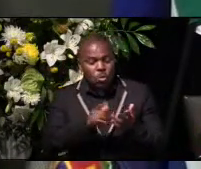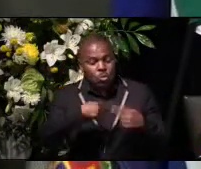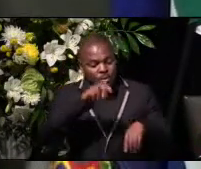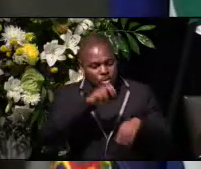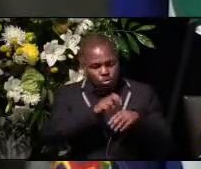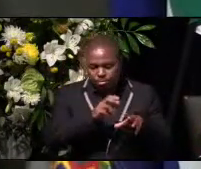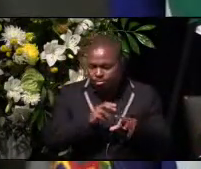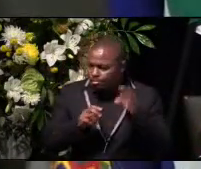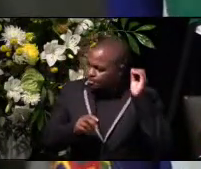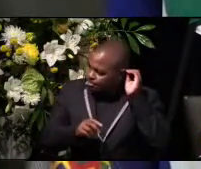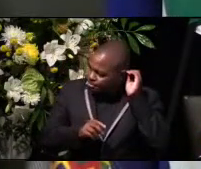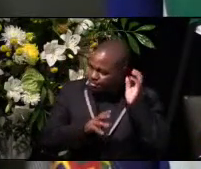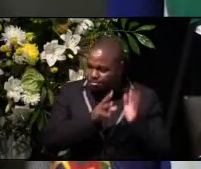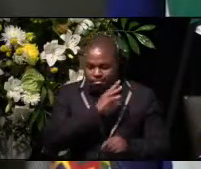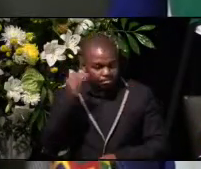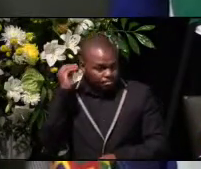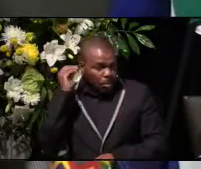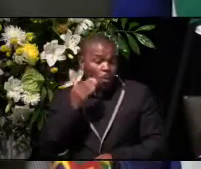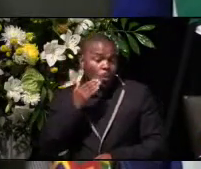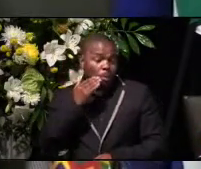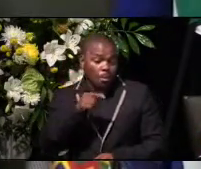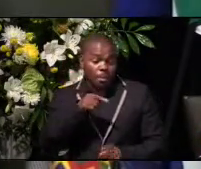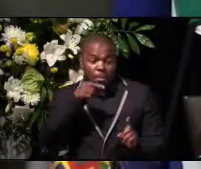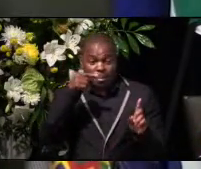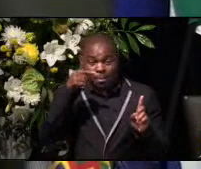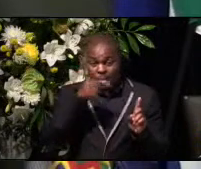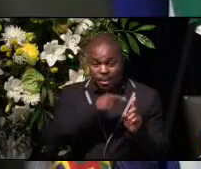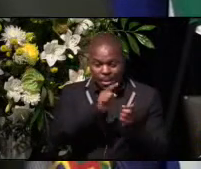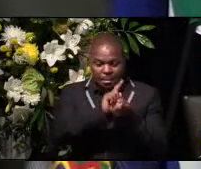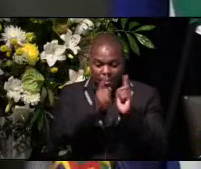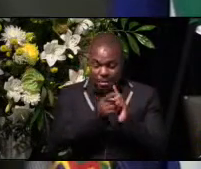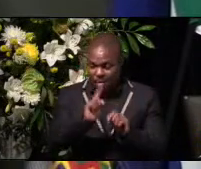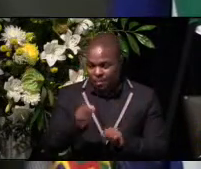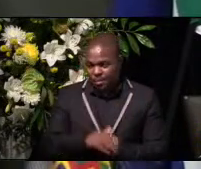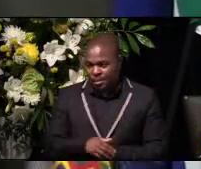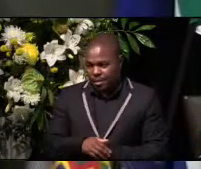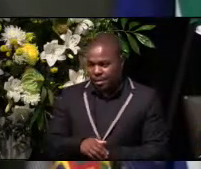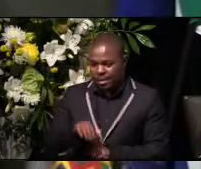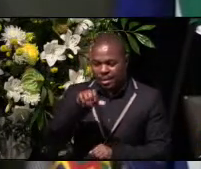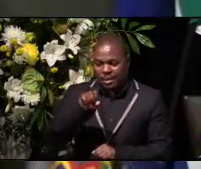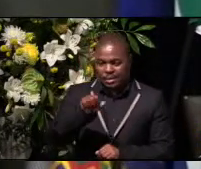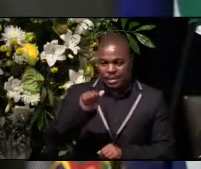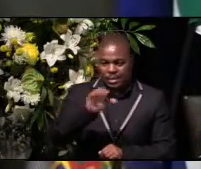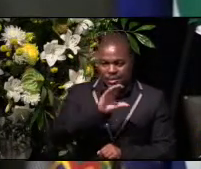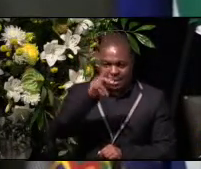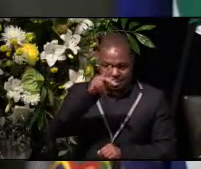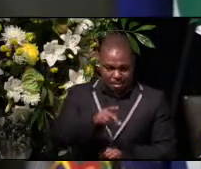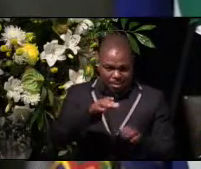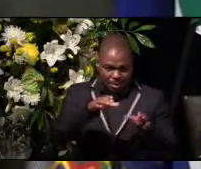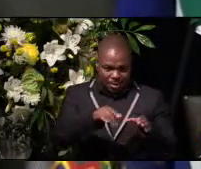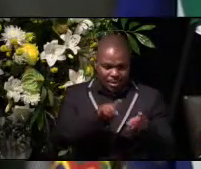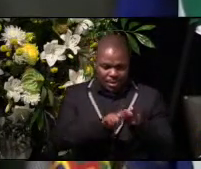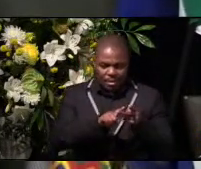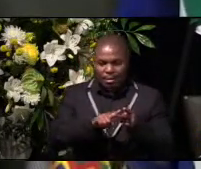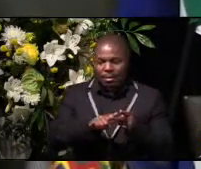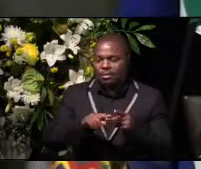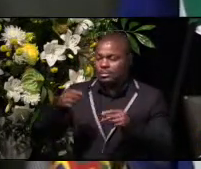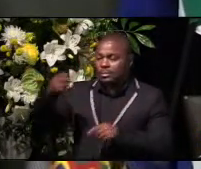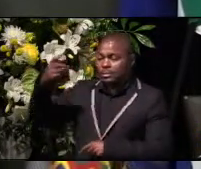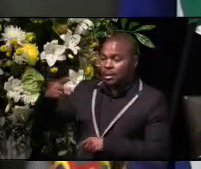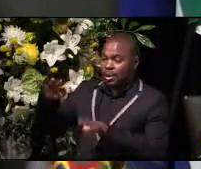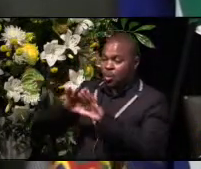account when he became the General Secretary of the south of the Communist Party it was also the beginning of the second World